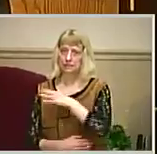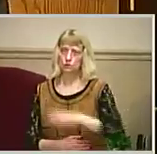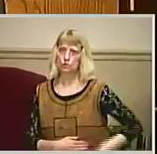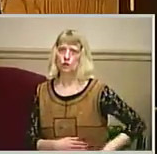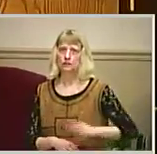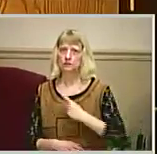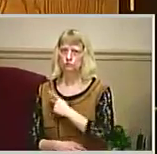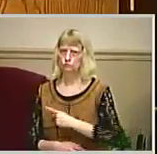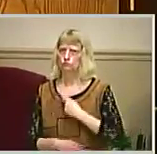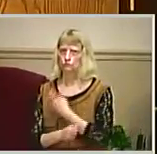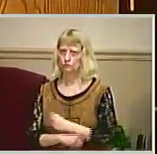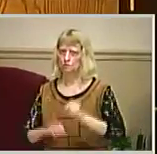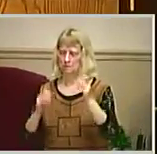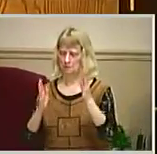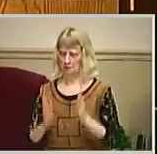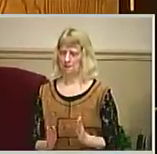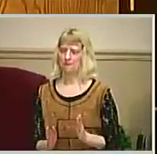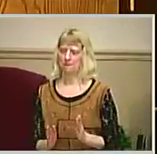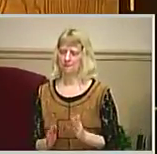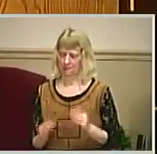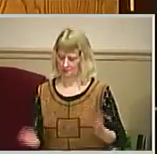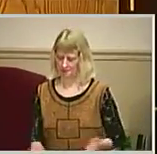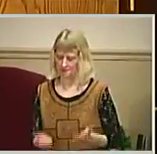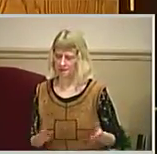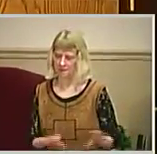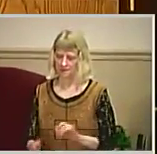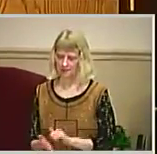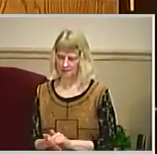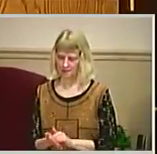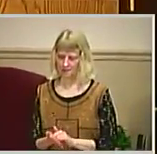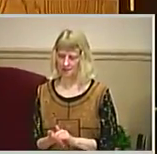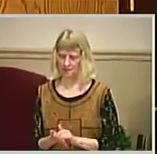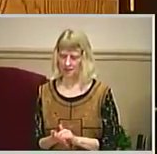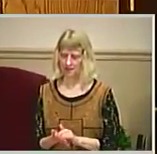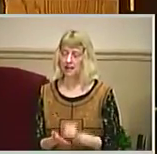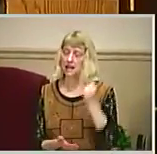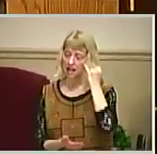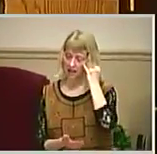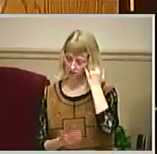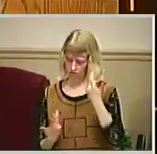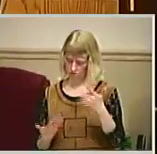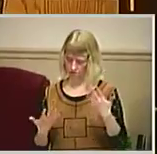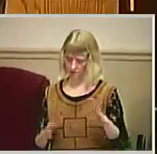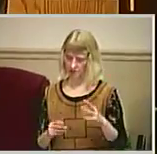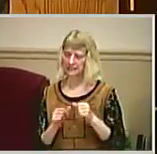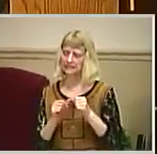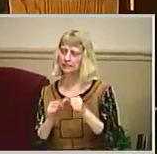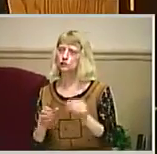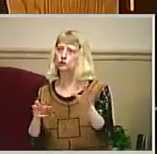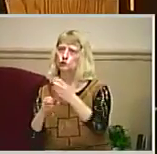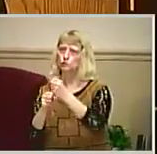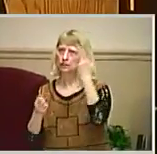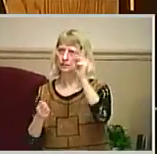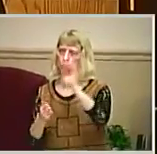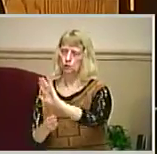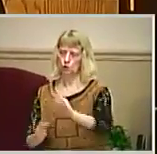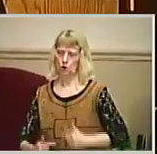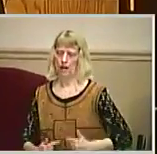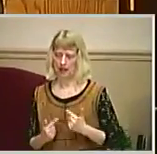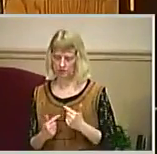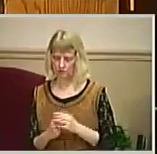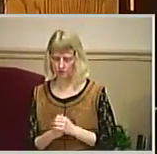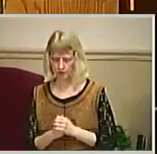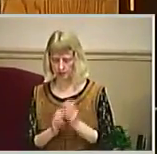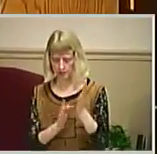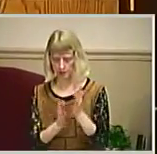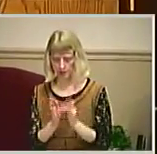Jesus Christ as your personal Savior, I encourage you to do that. And if you have, continue to trust Him in your life. Well,